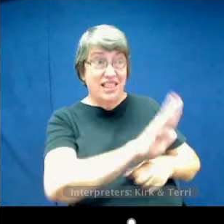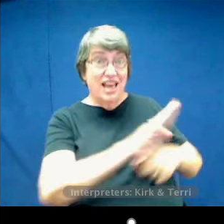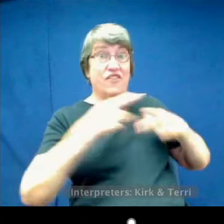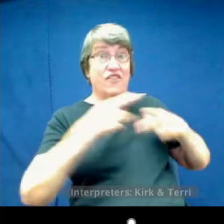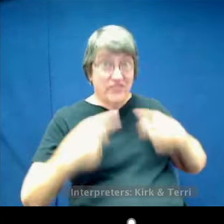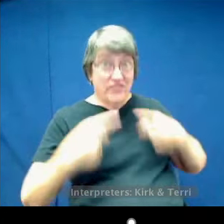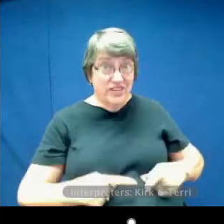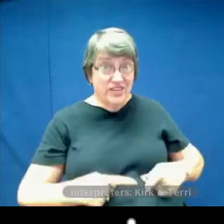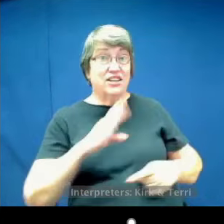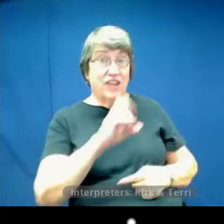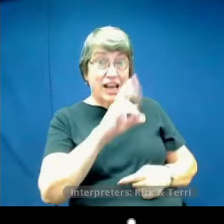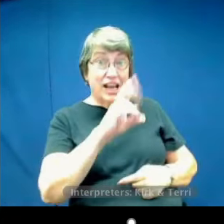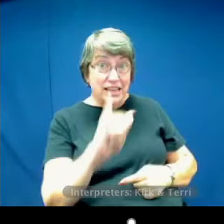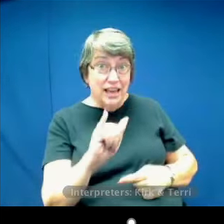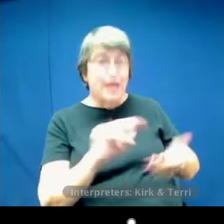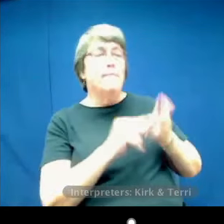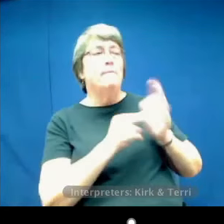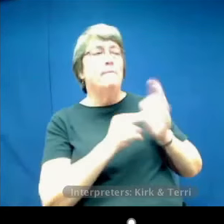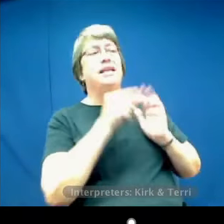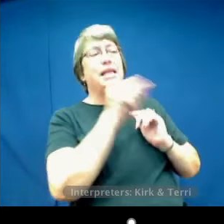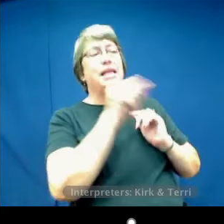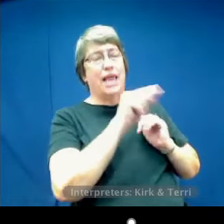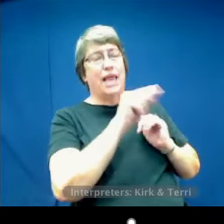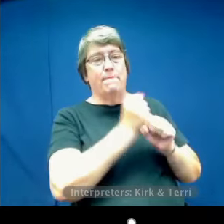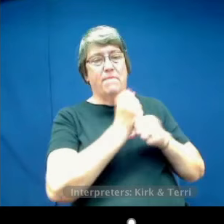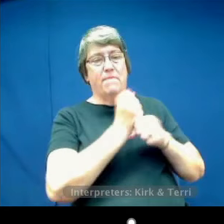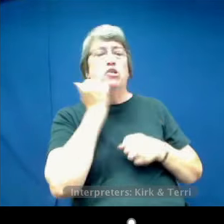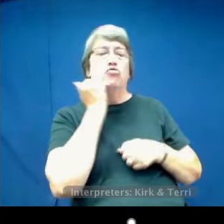decisions as to the day-to-day decisions.